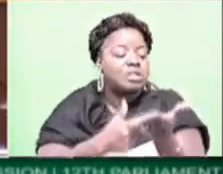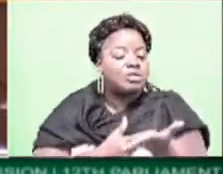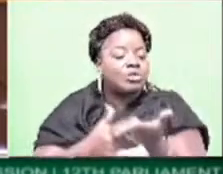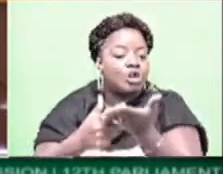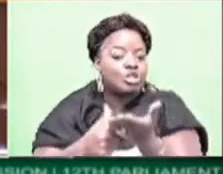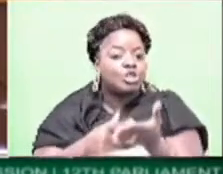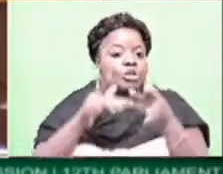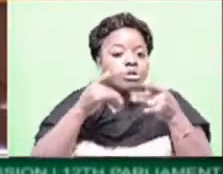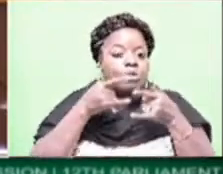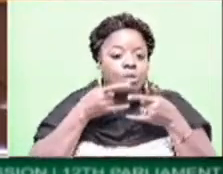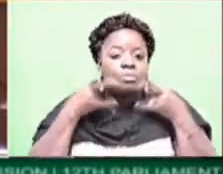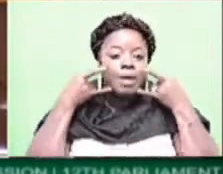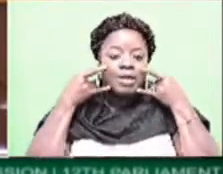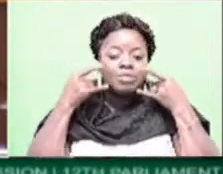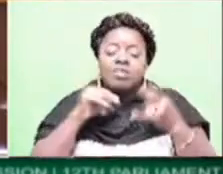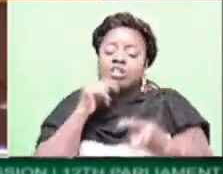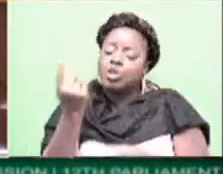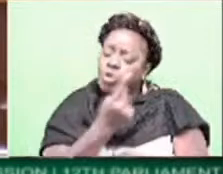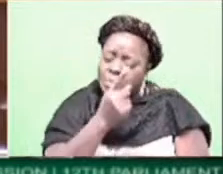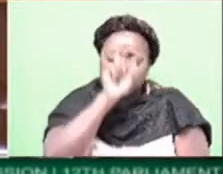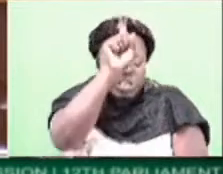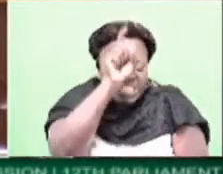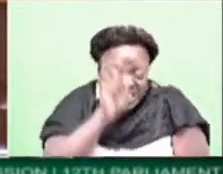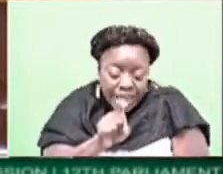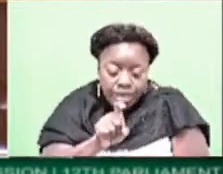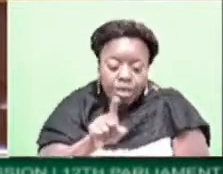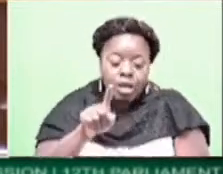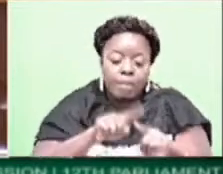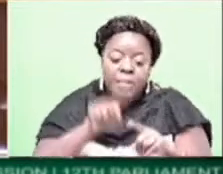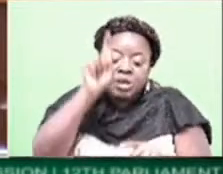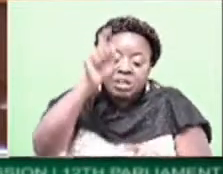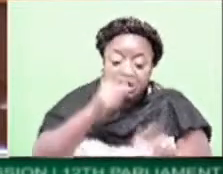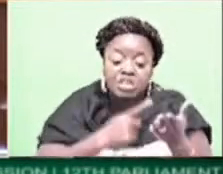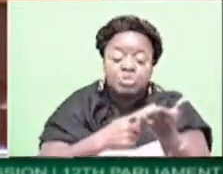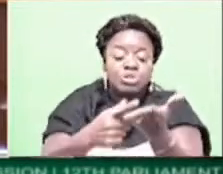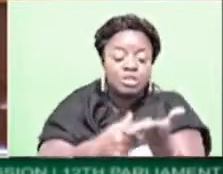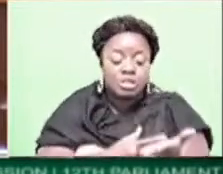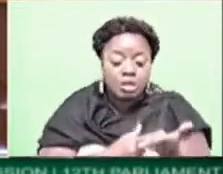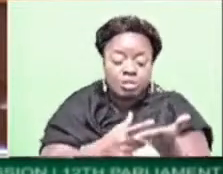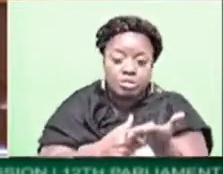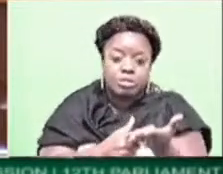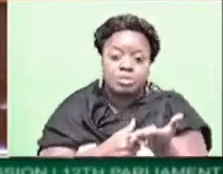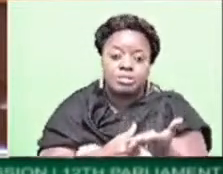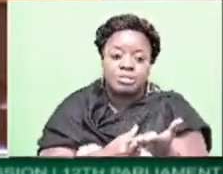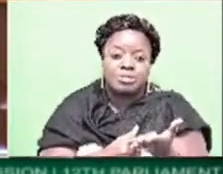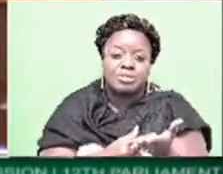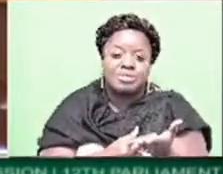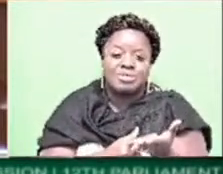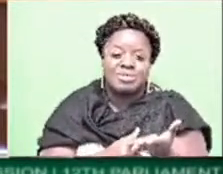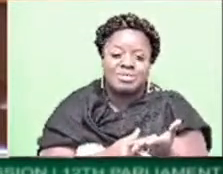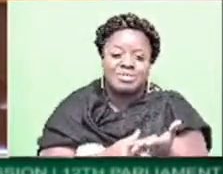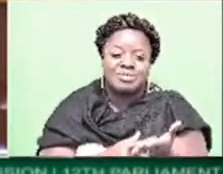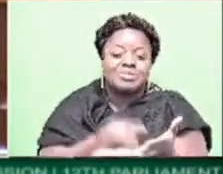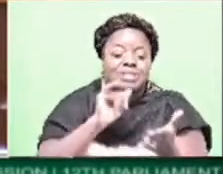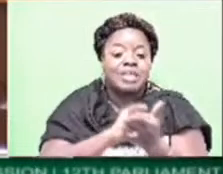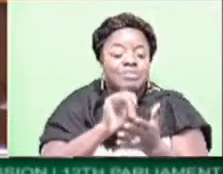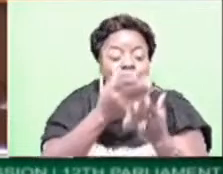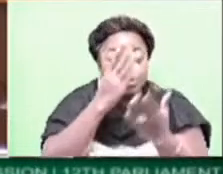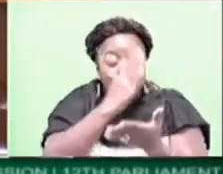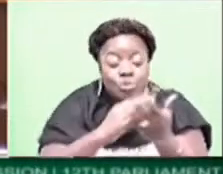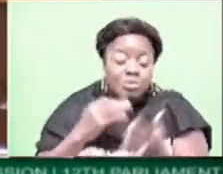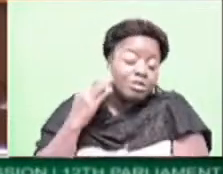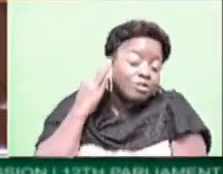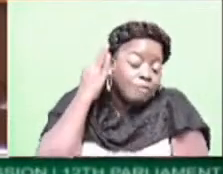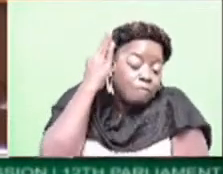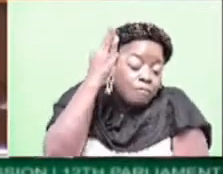just because it's relevant, but it was alluded to that this piece of legislation is the basis for something else to come. I